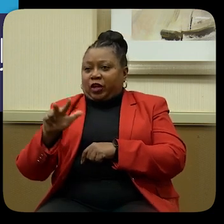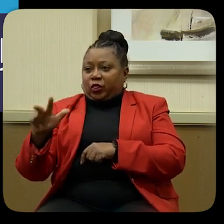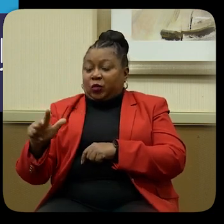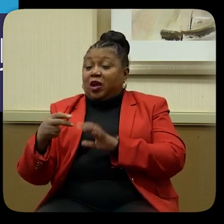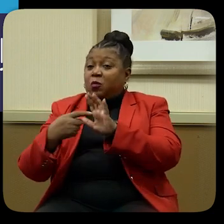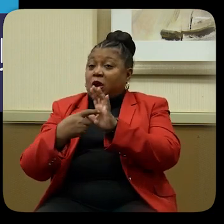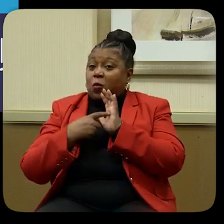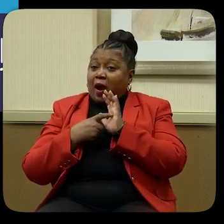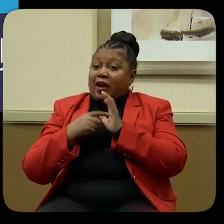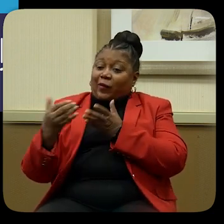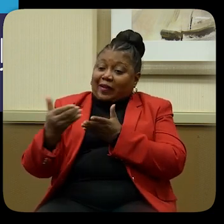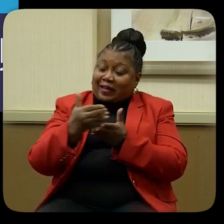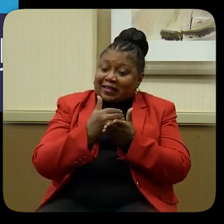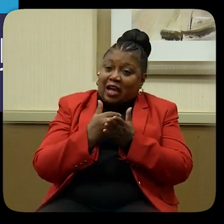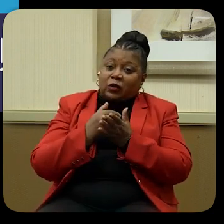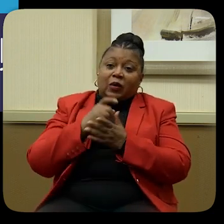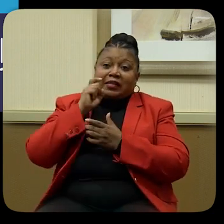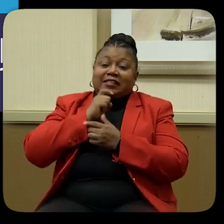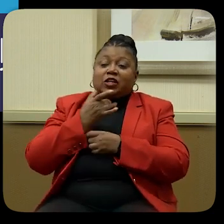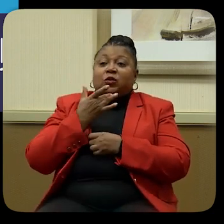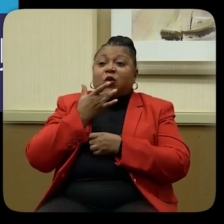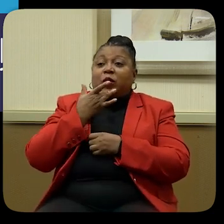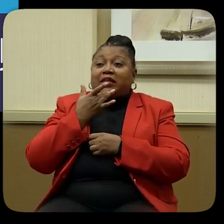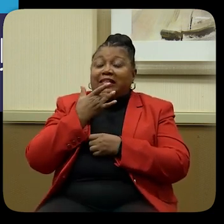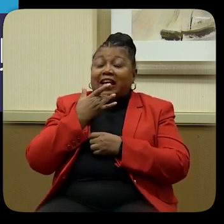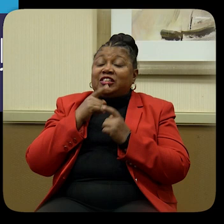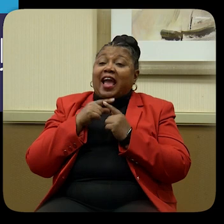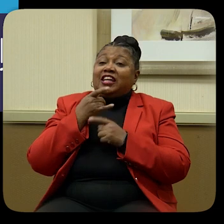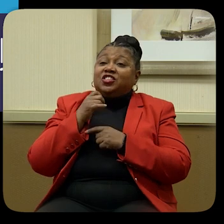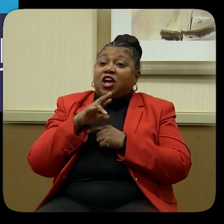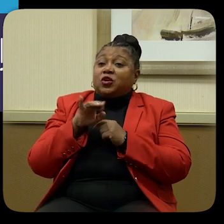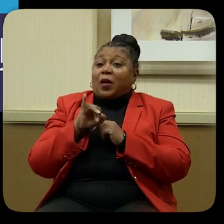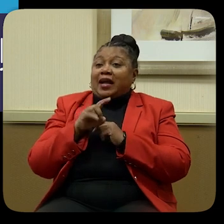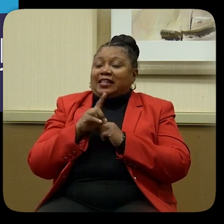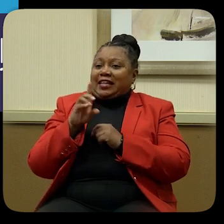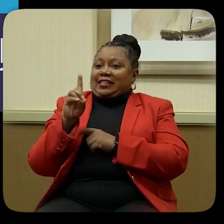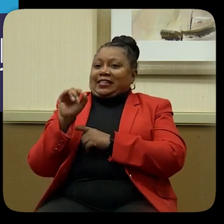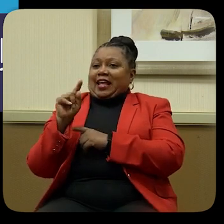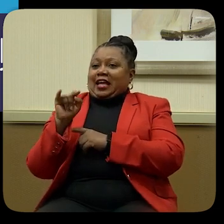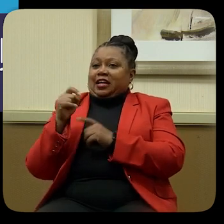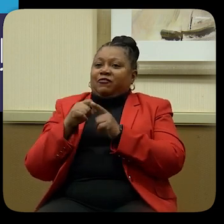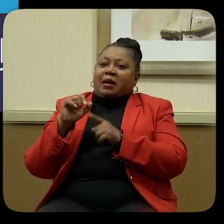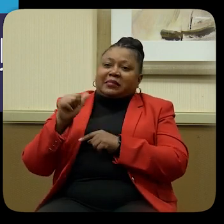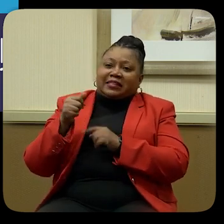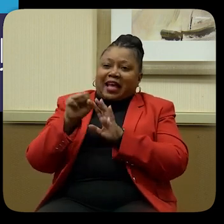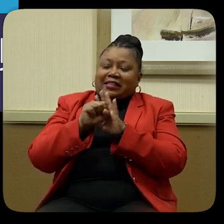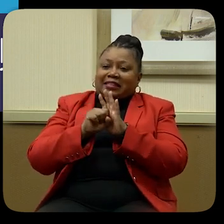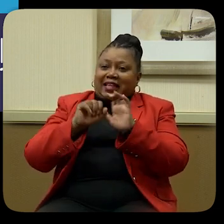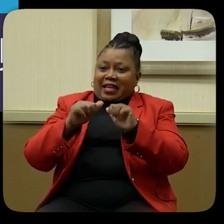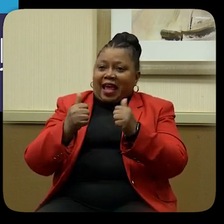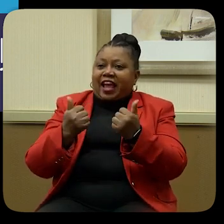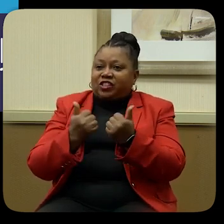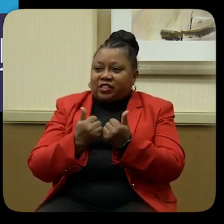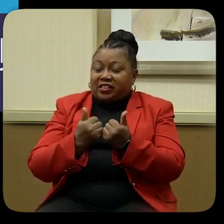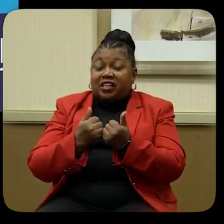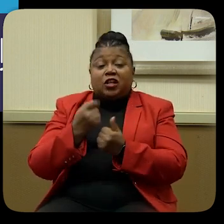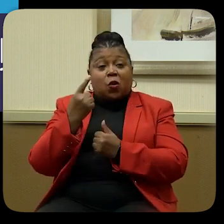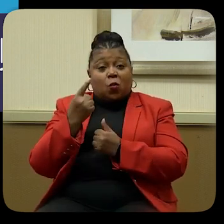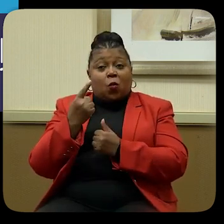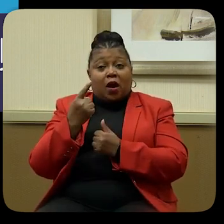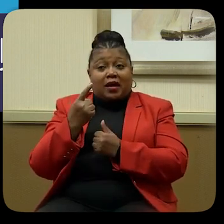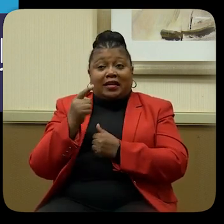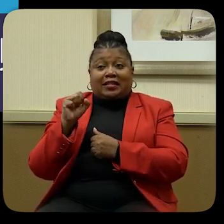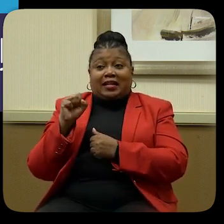going to require the collection of sexual orientation and gender identity data from 10 state agencies, and one of them